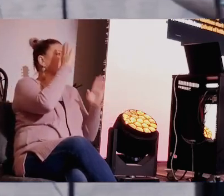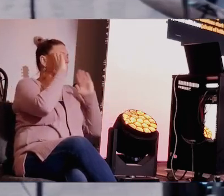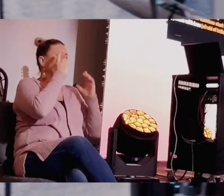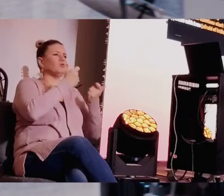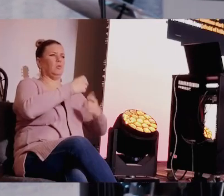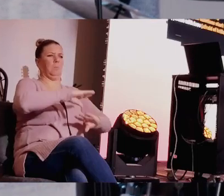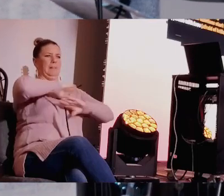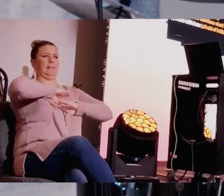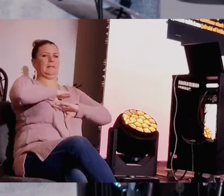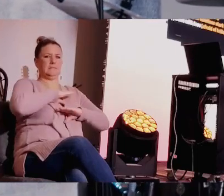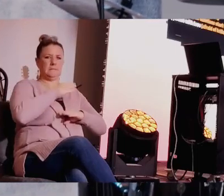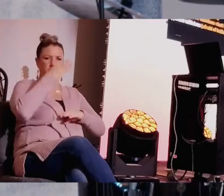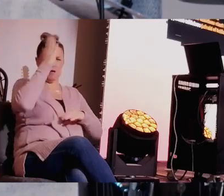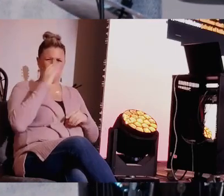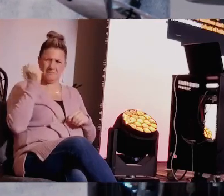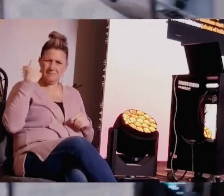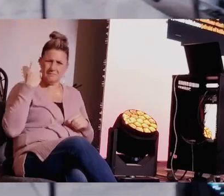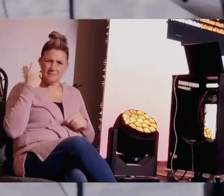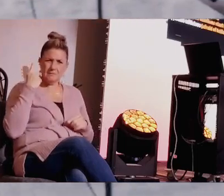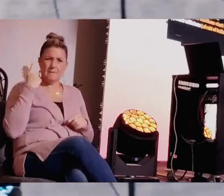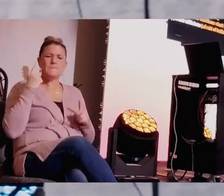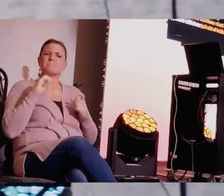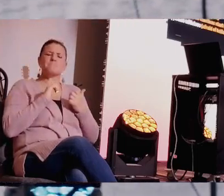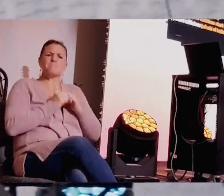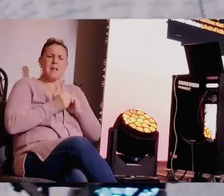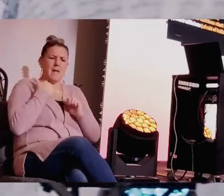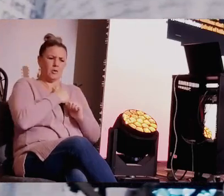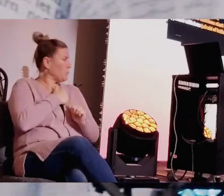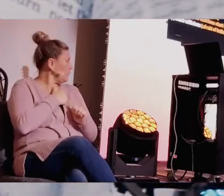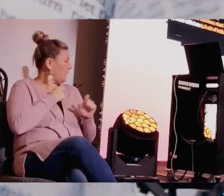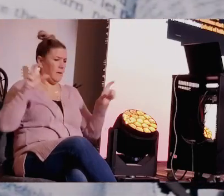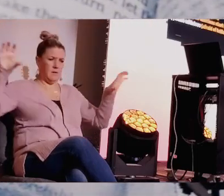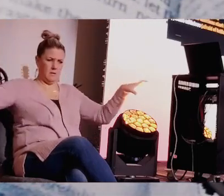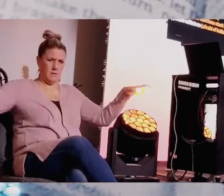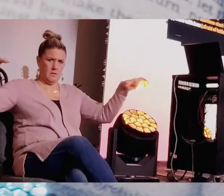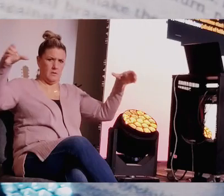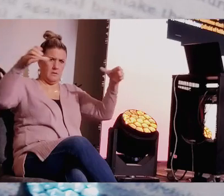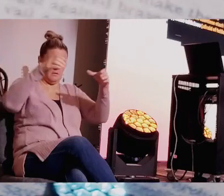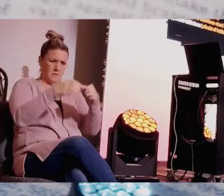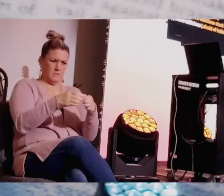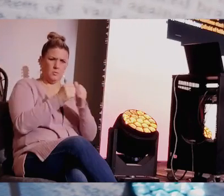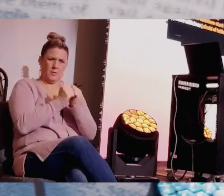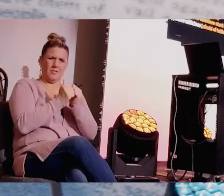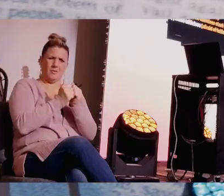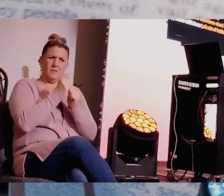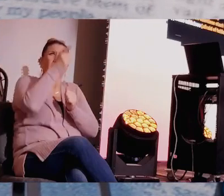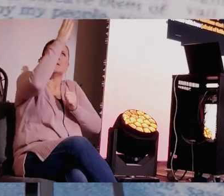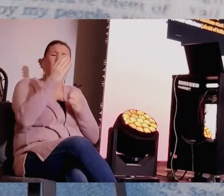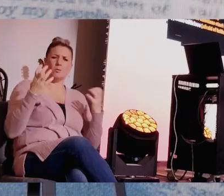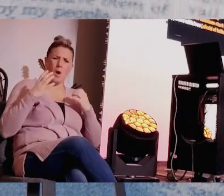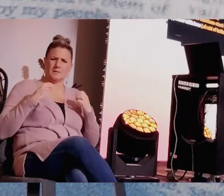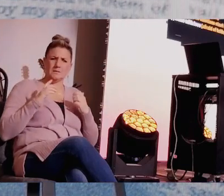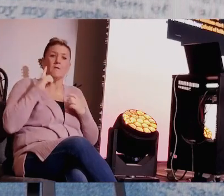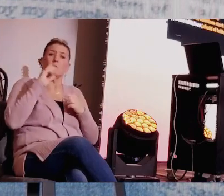God. Do you understand? So how do we start bringing these two together? What is it that God wants to do in bringing these two together? For